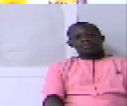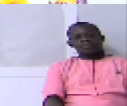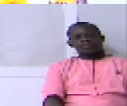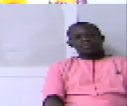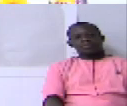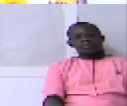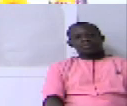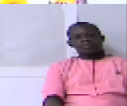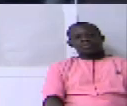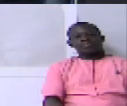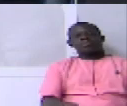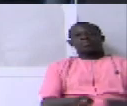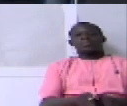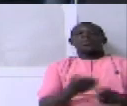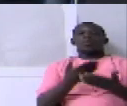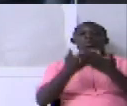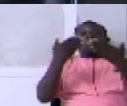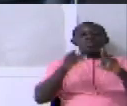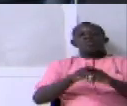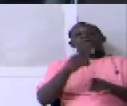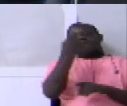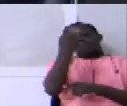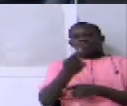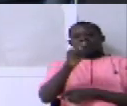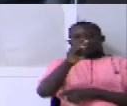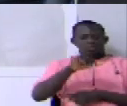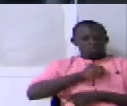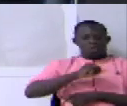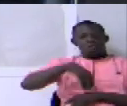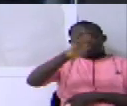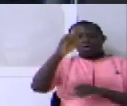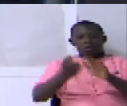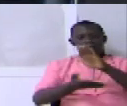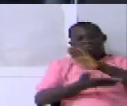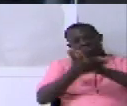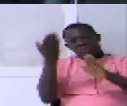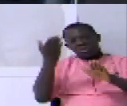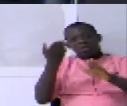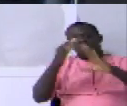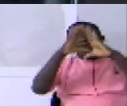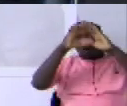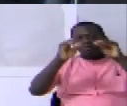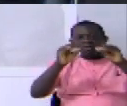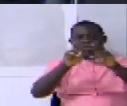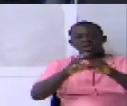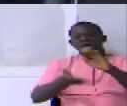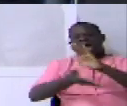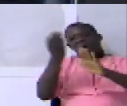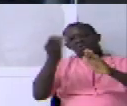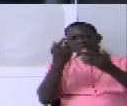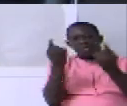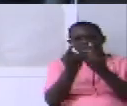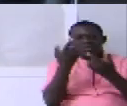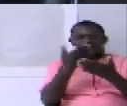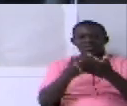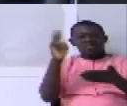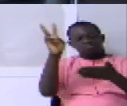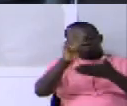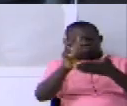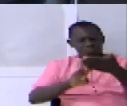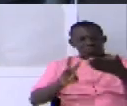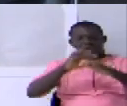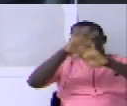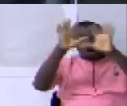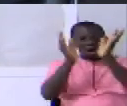Is that all? It's just for you to go to the printing office and then print things and you just read and that is all? Fodu